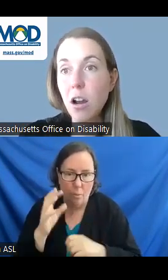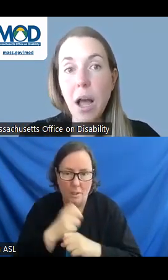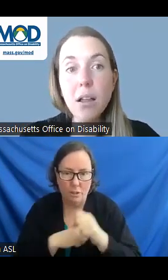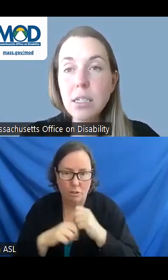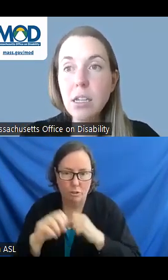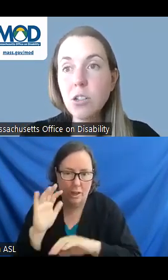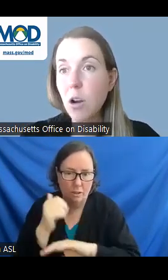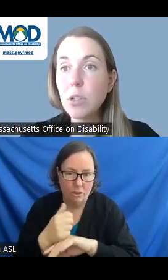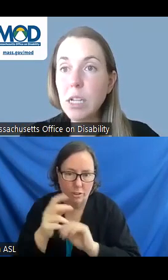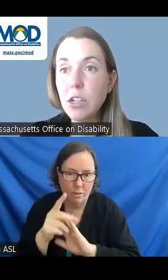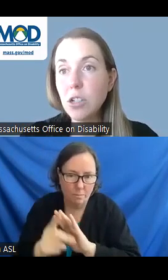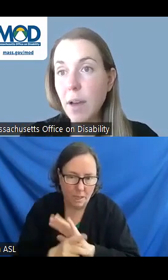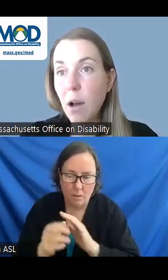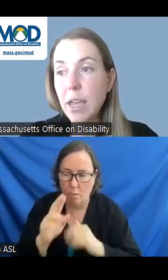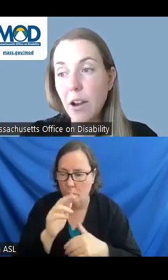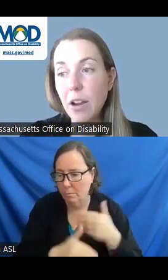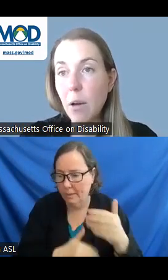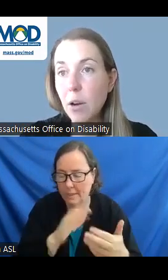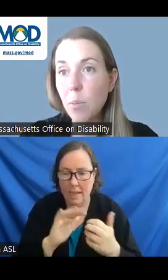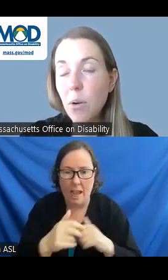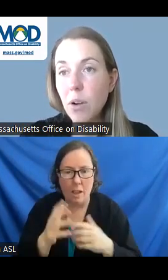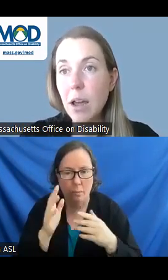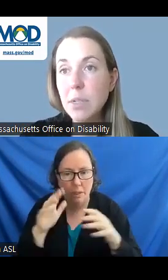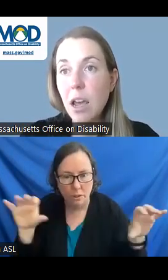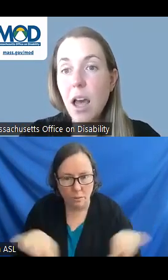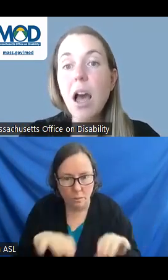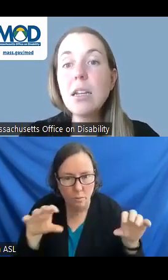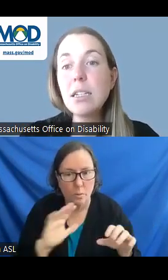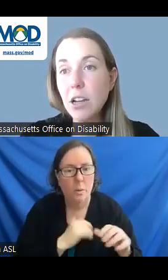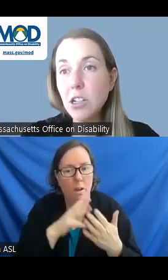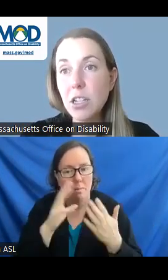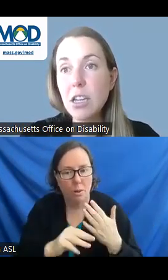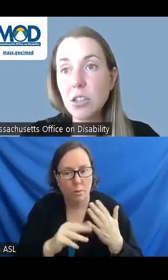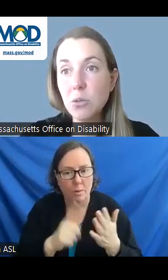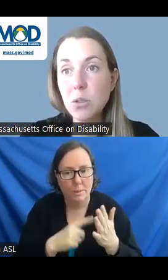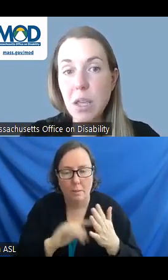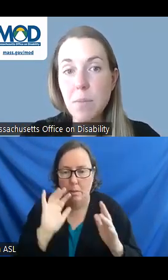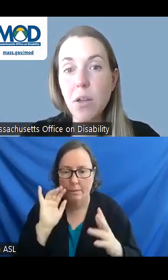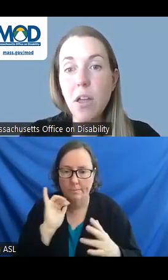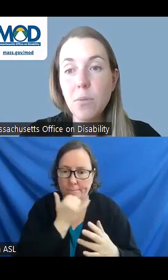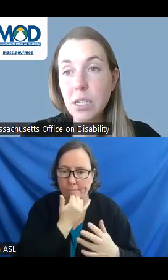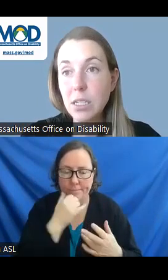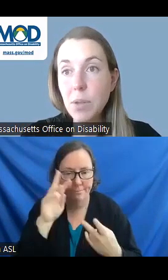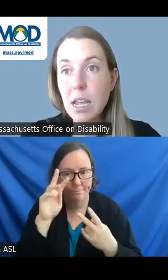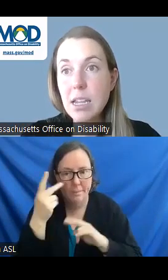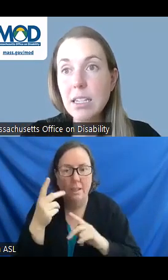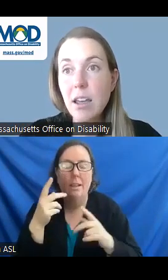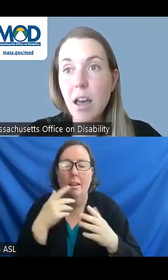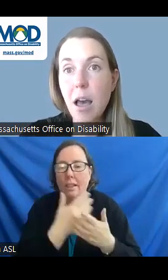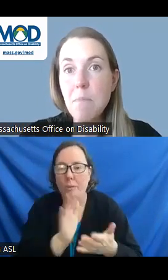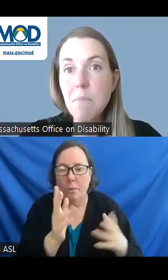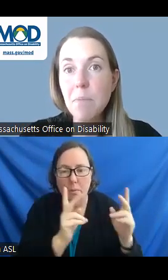structured our policies or our procedures of how we carry out our programs unintentionally excludes people with